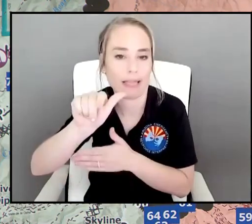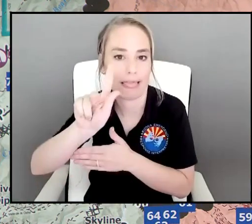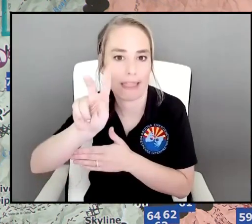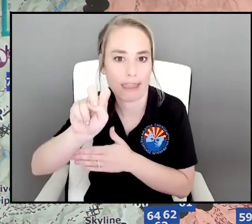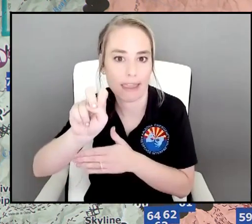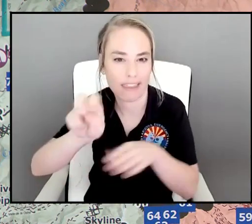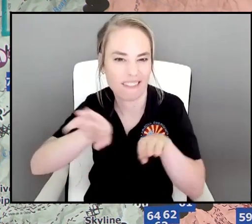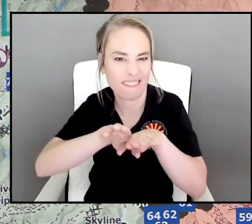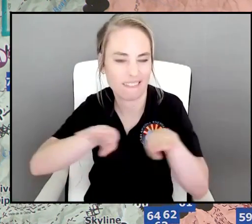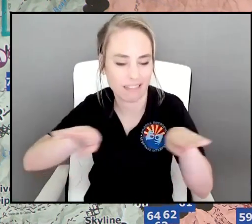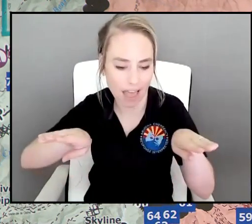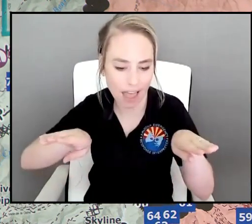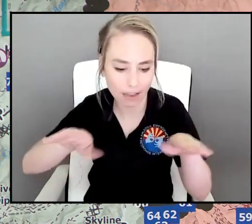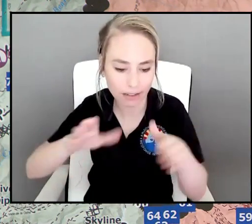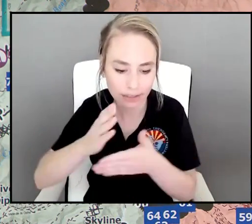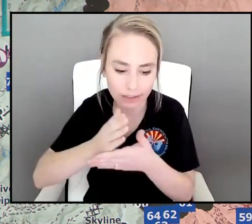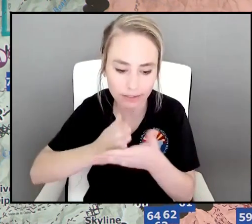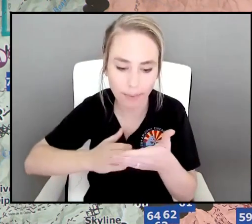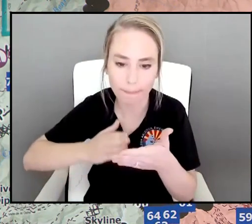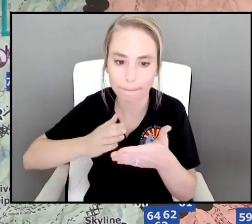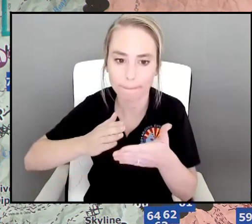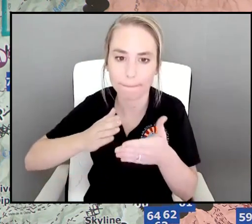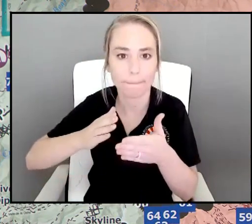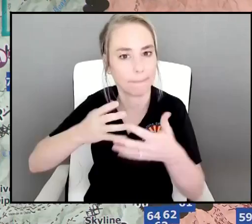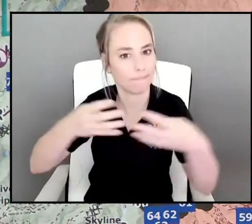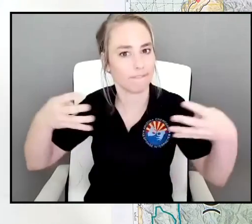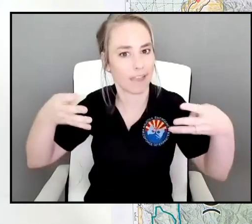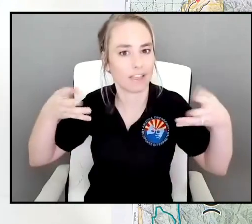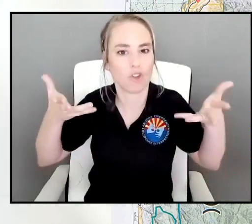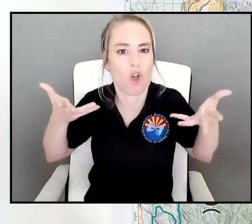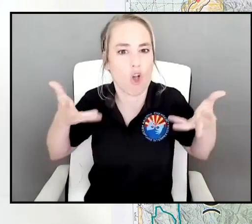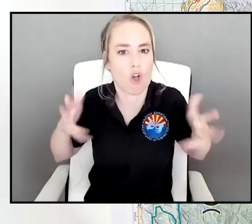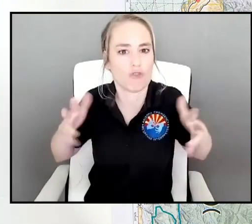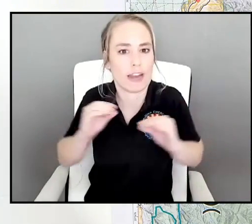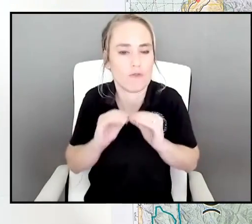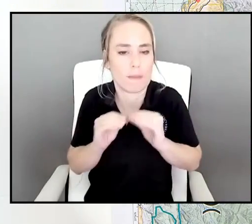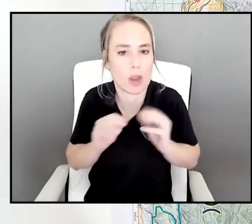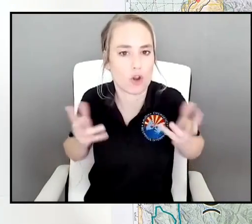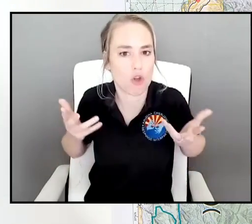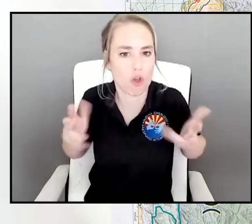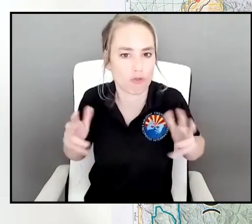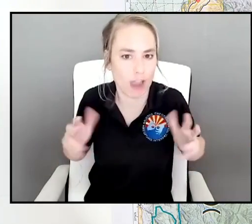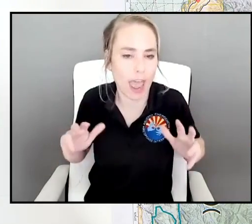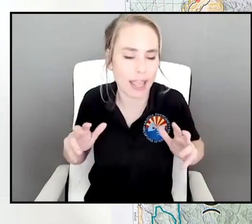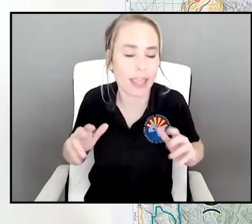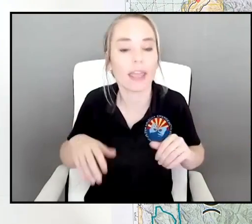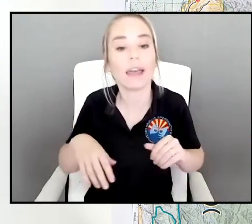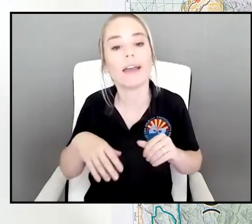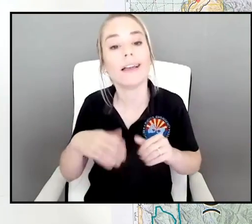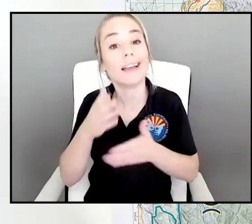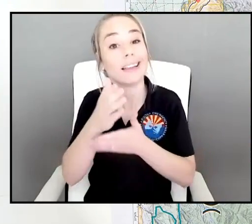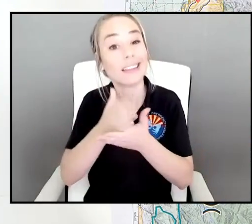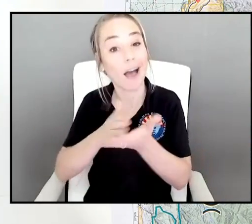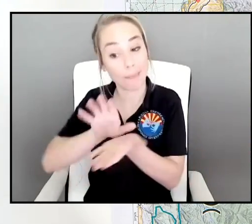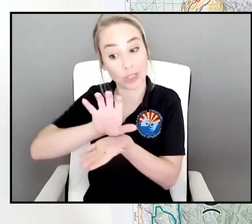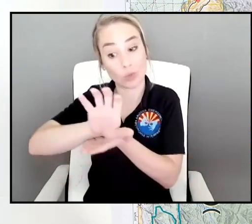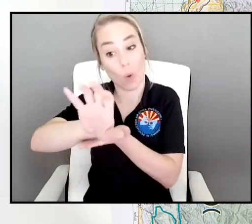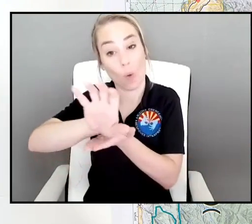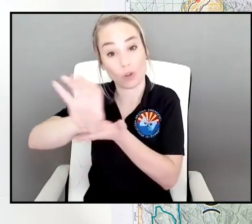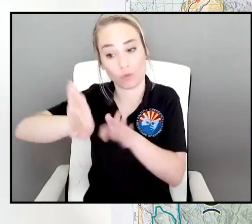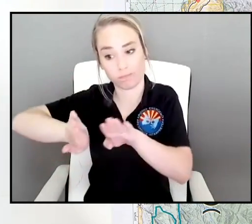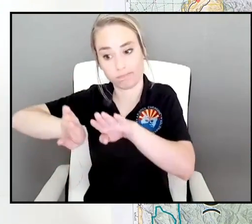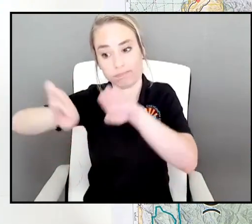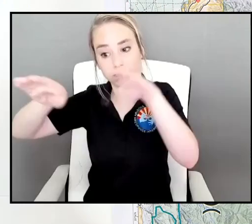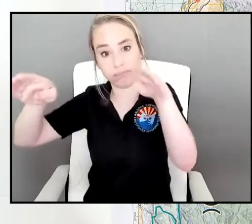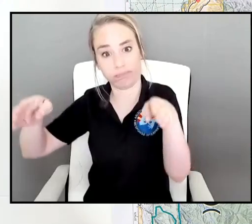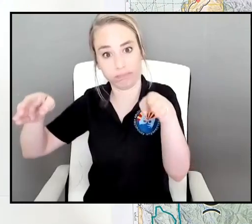of the fence line was already repaired, but some of the dozer little berms on the sides were not pulled back. So